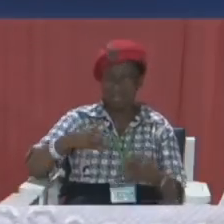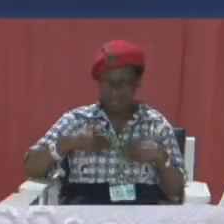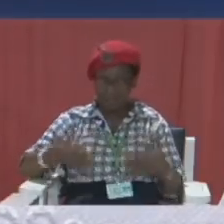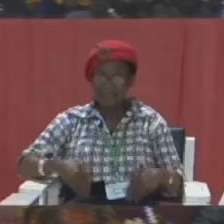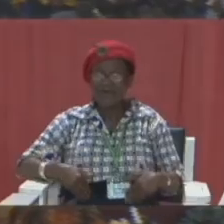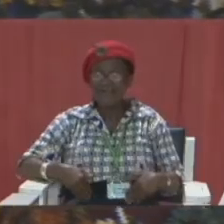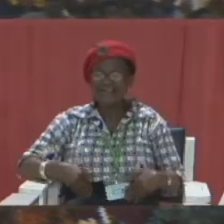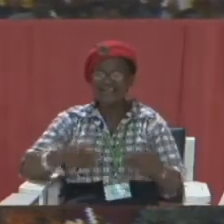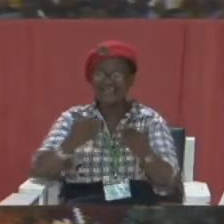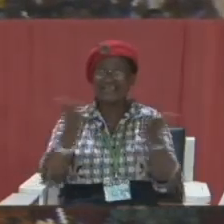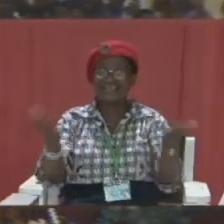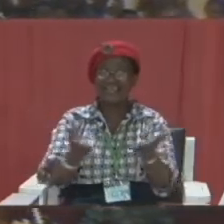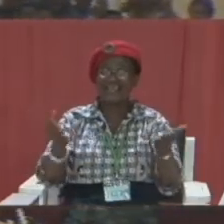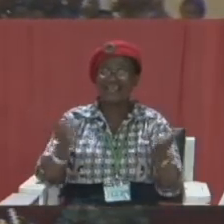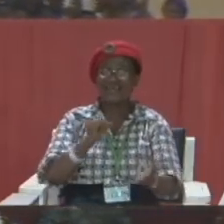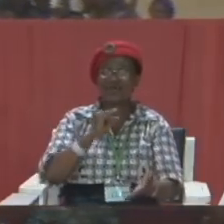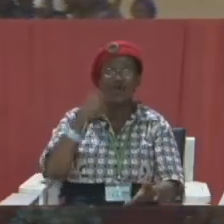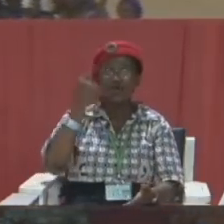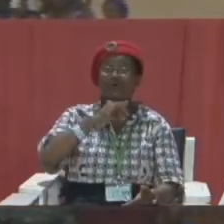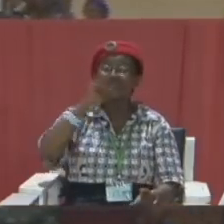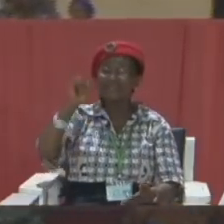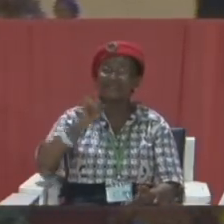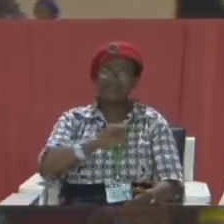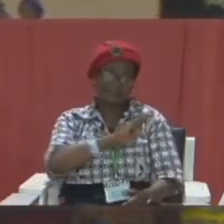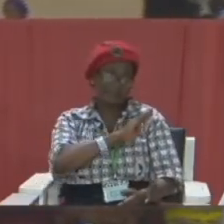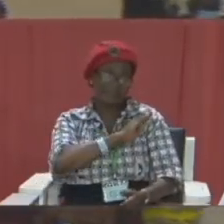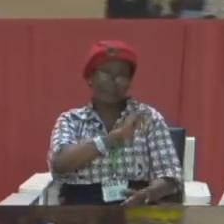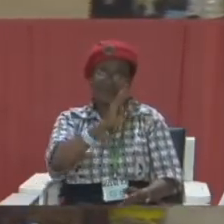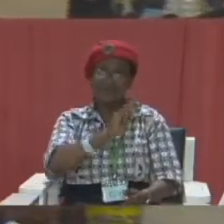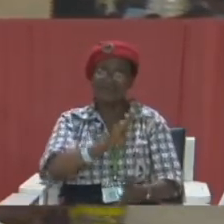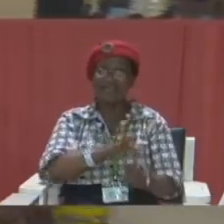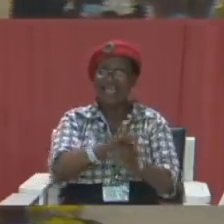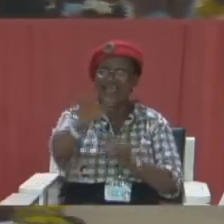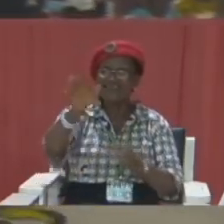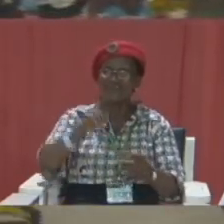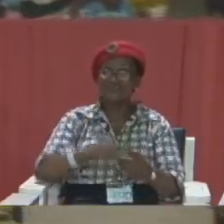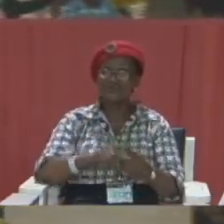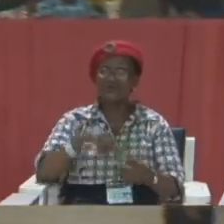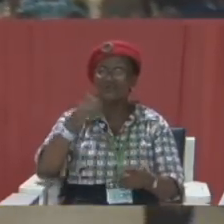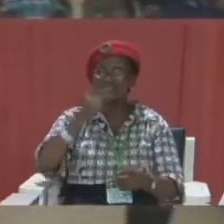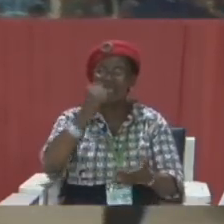bold enough to say amen to that?